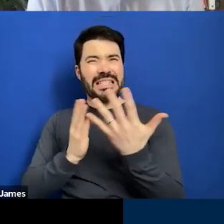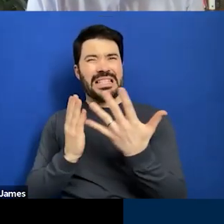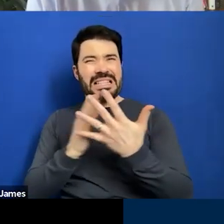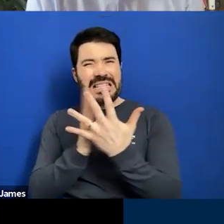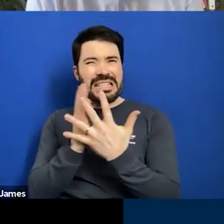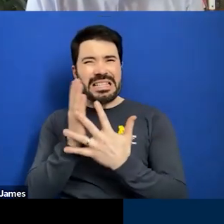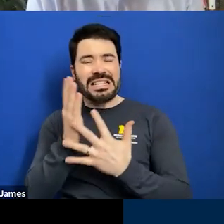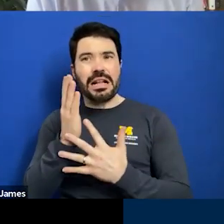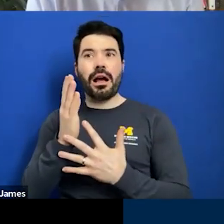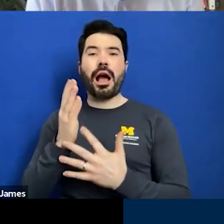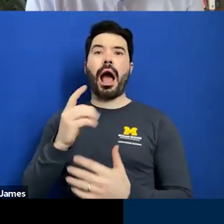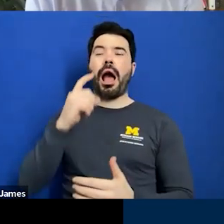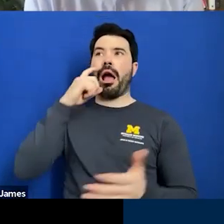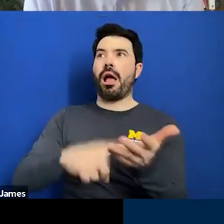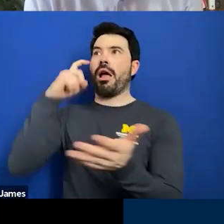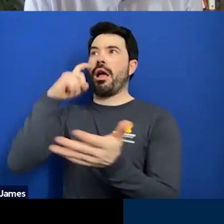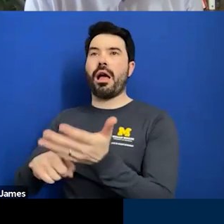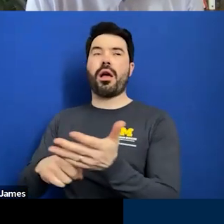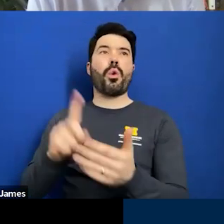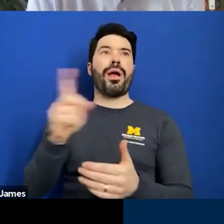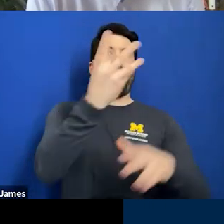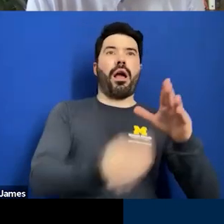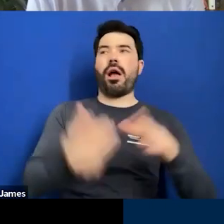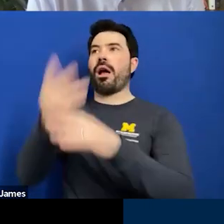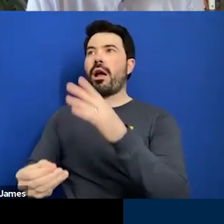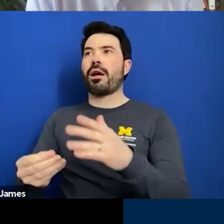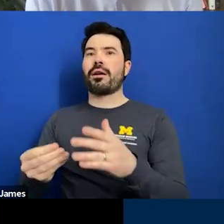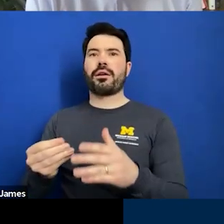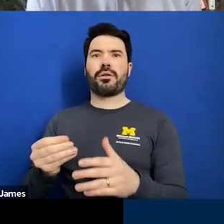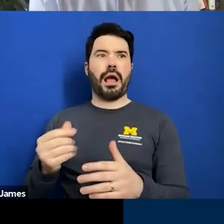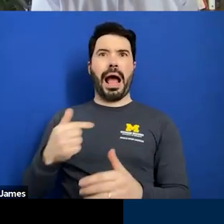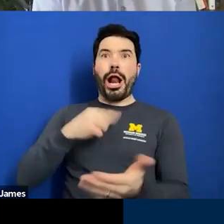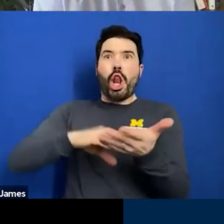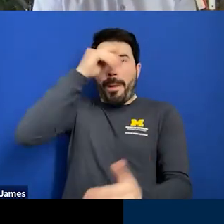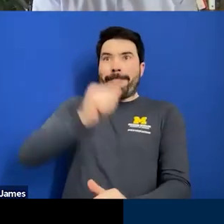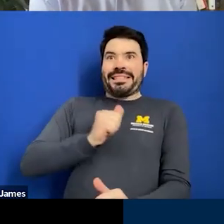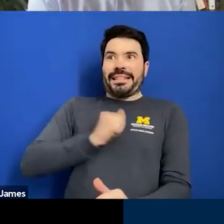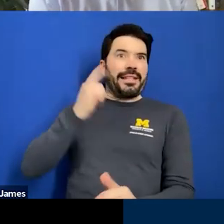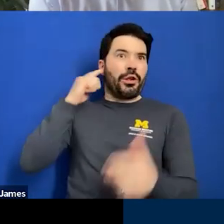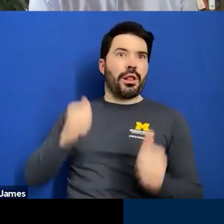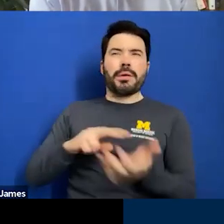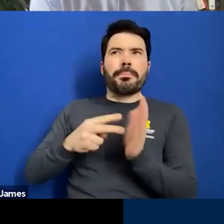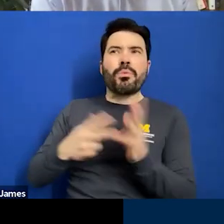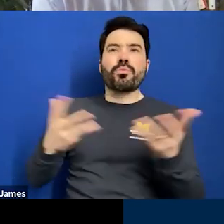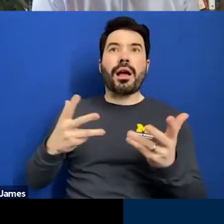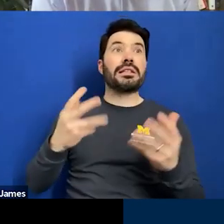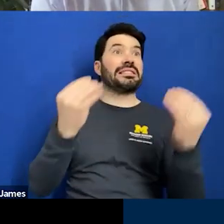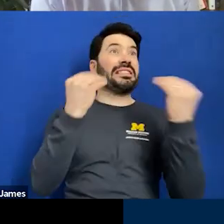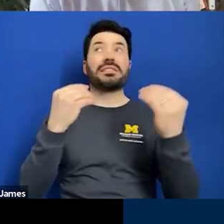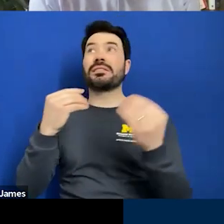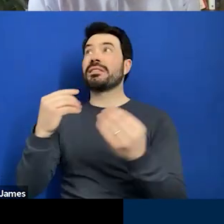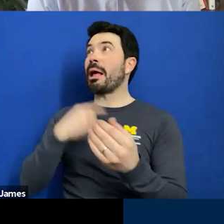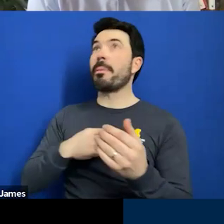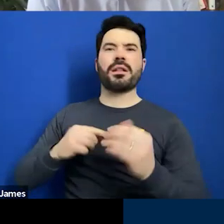highlighted gaps in care, things that I had to learn about my own hearing loss that no one ever told me. I had to put all of this stuff that I learned in my